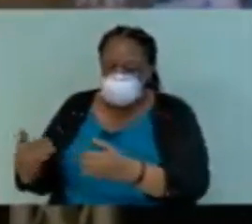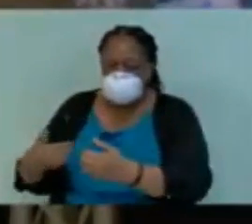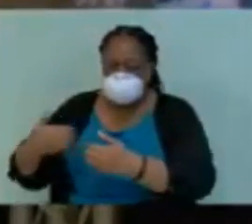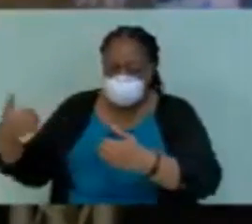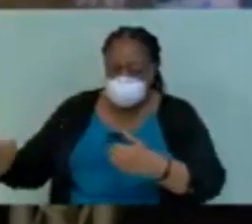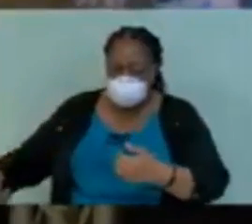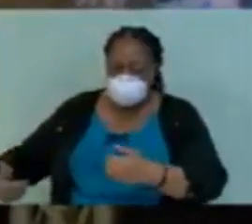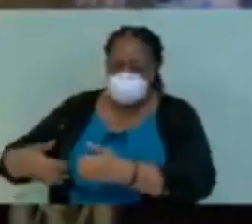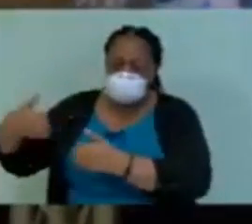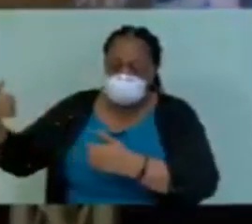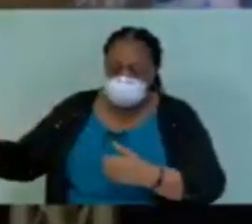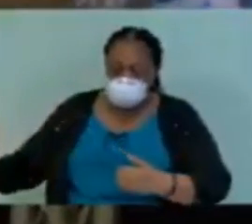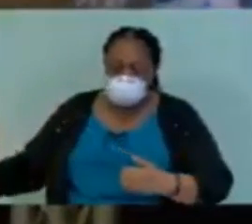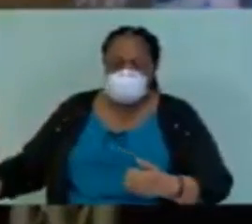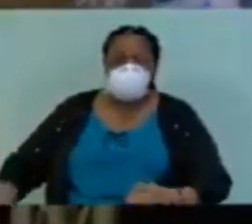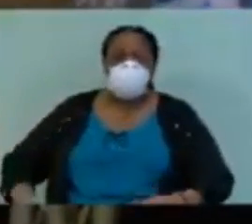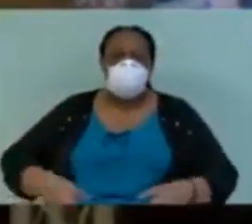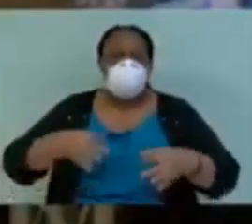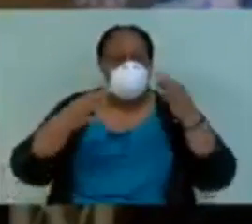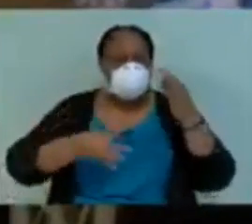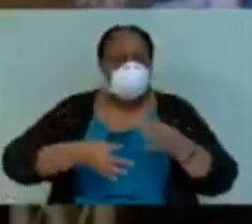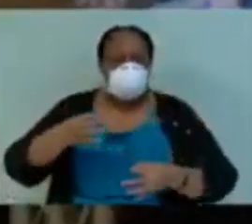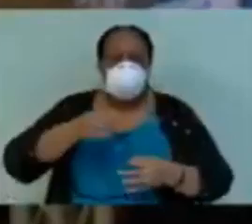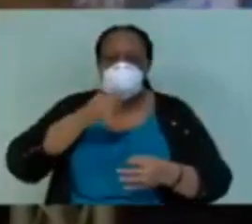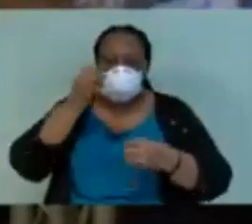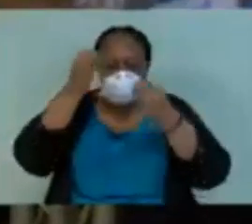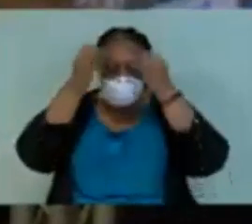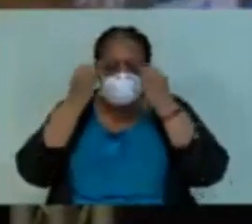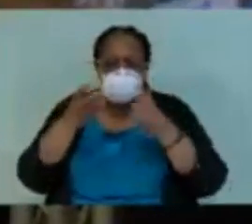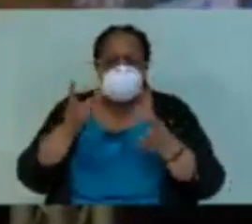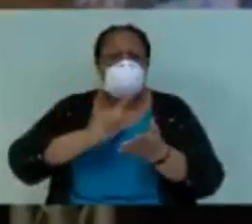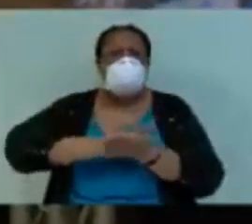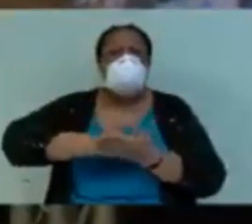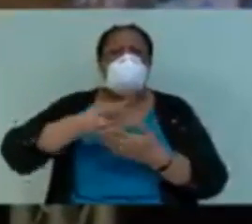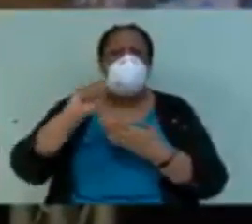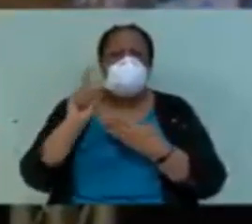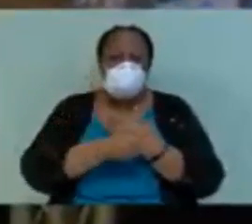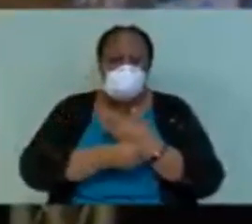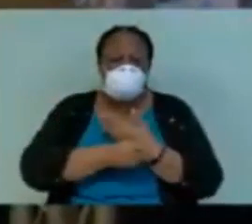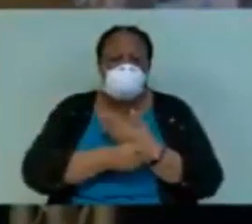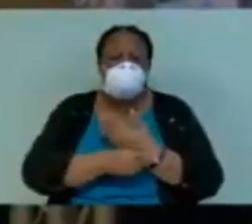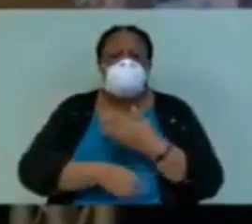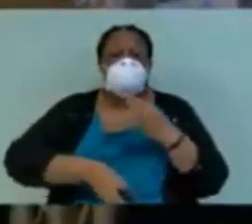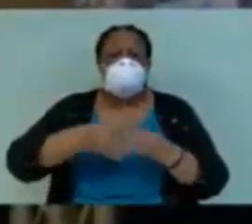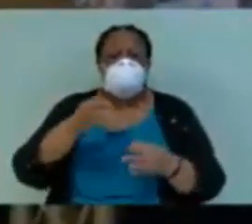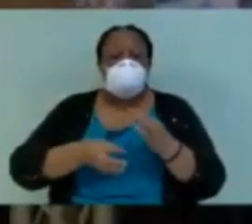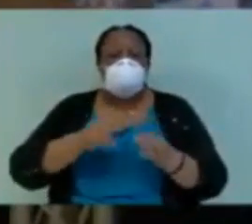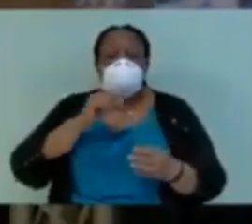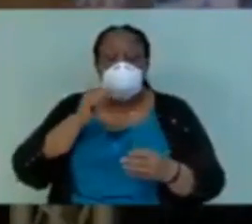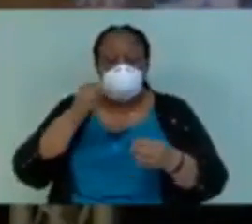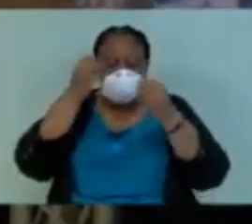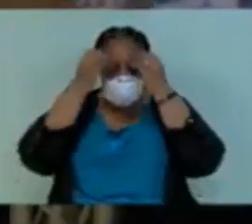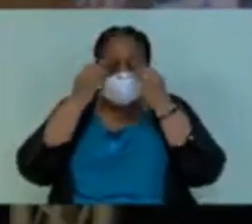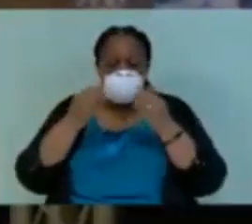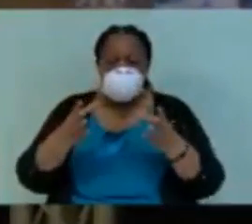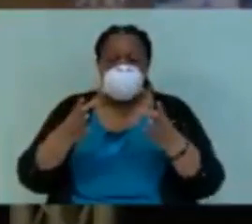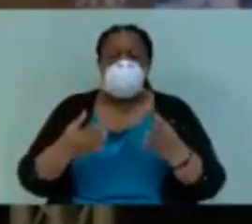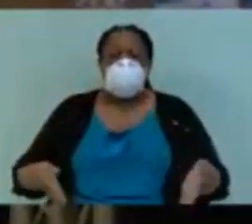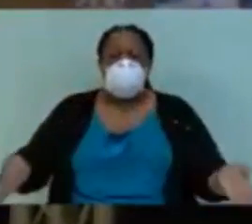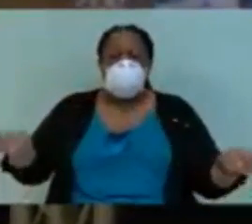of public safety. We have been very, very accommodative in educating you